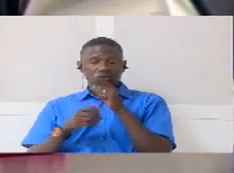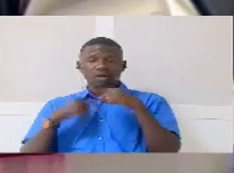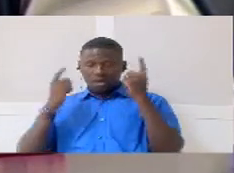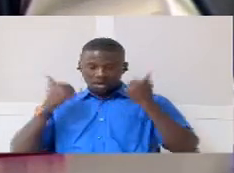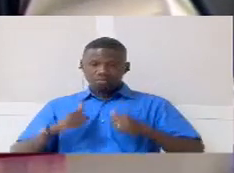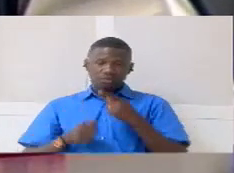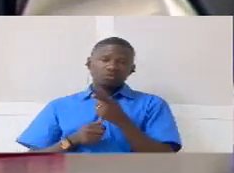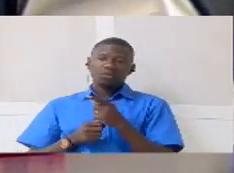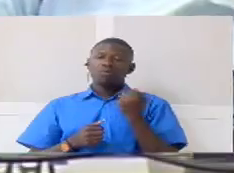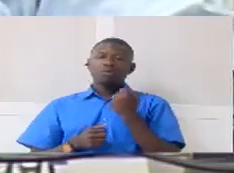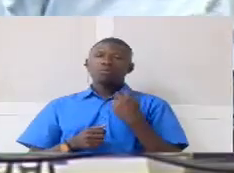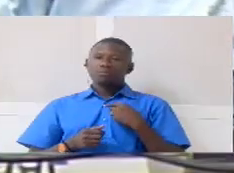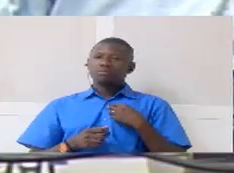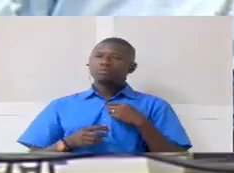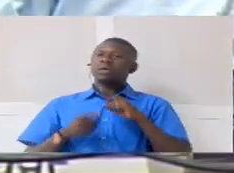extent.